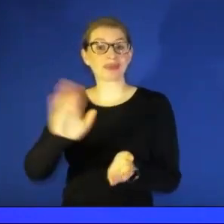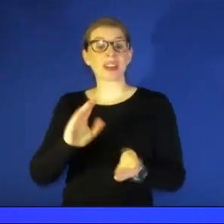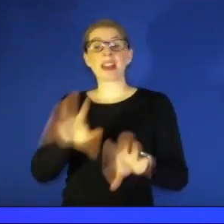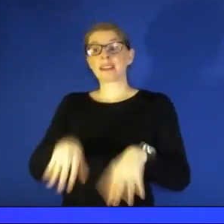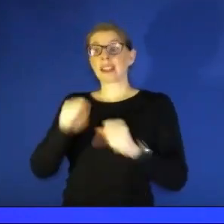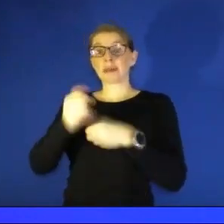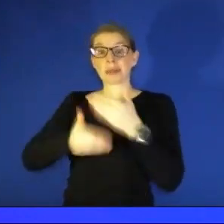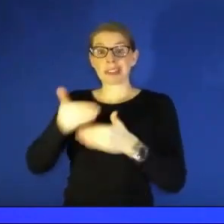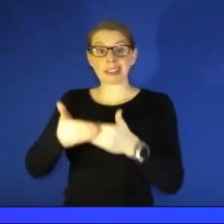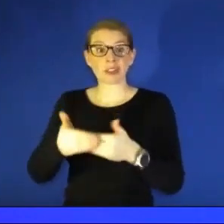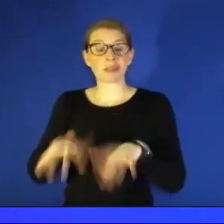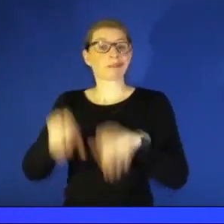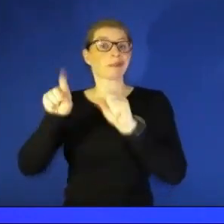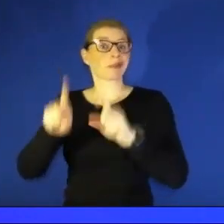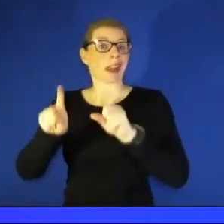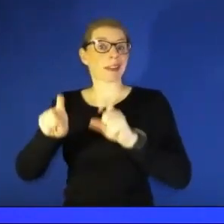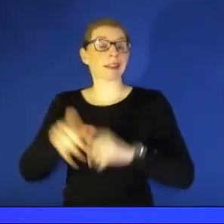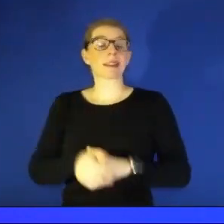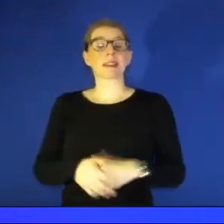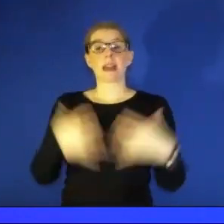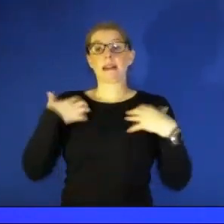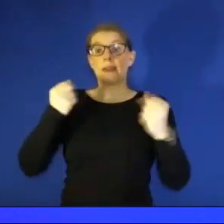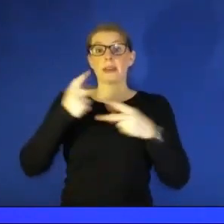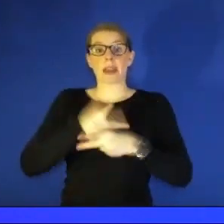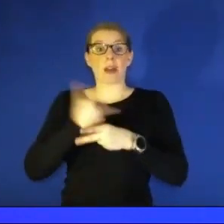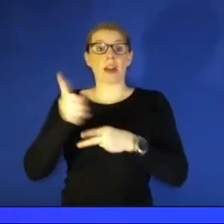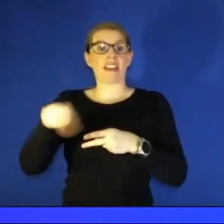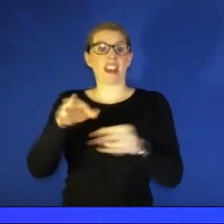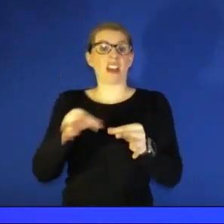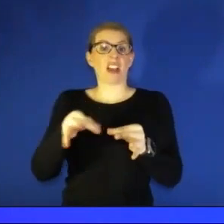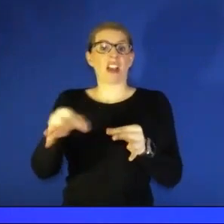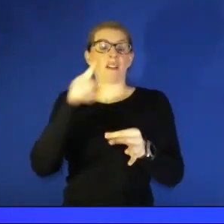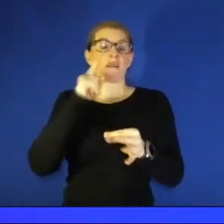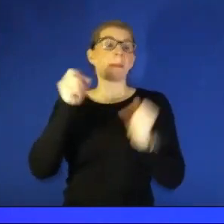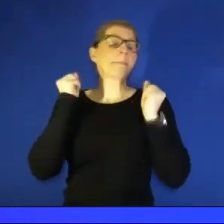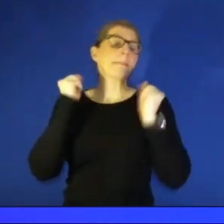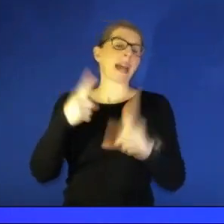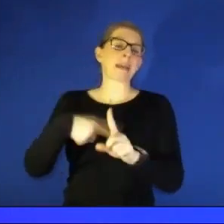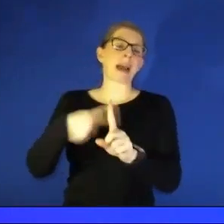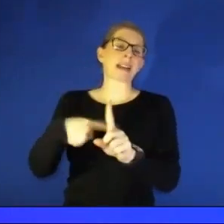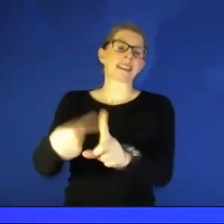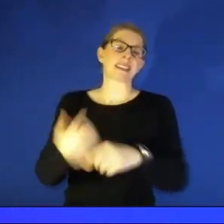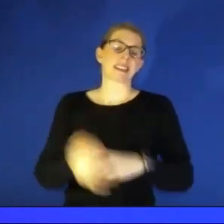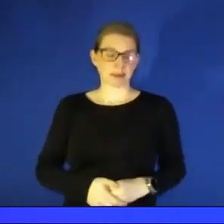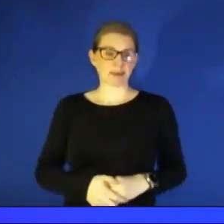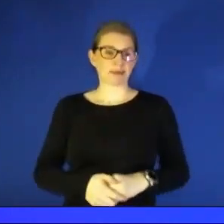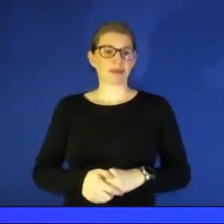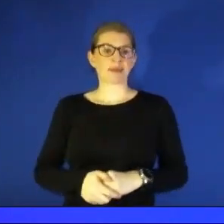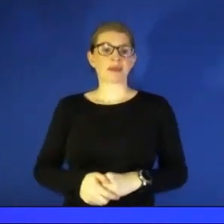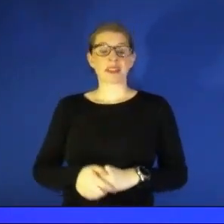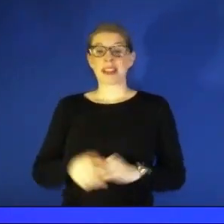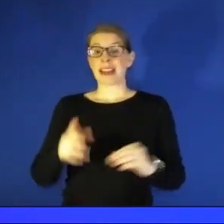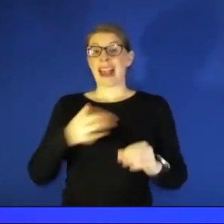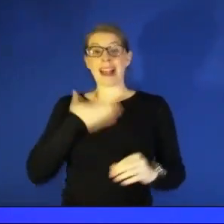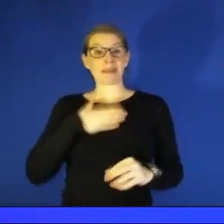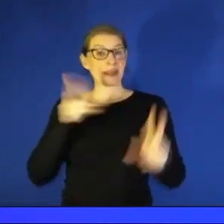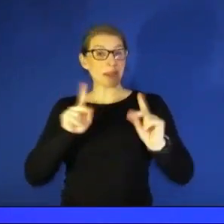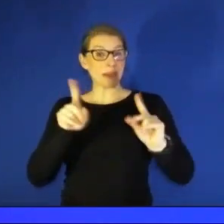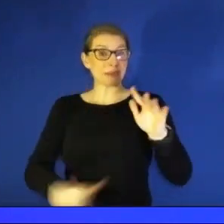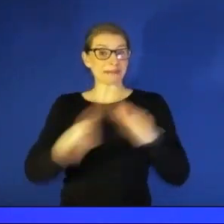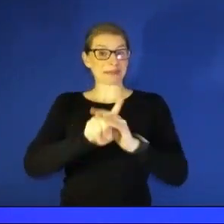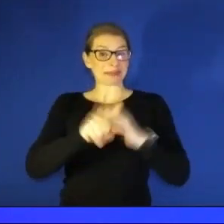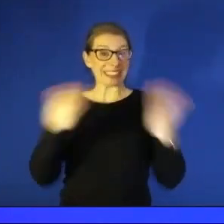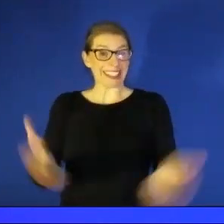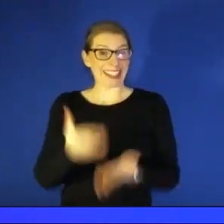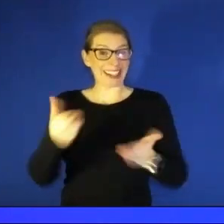tests and that health care that they just put off for so many months. So we're happy to have people showing back up to our place, and we're more